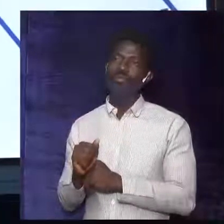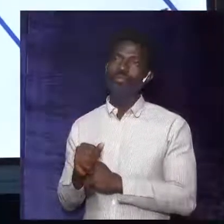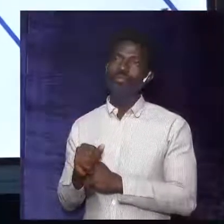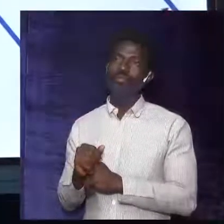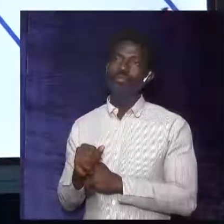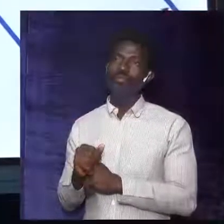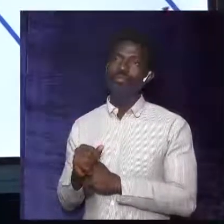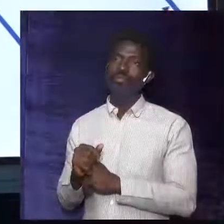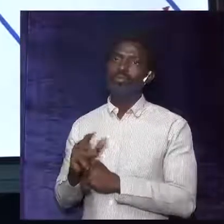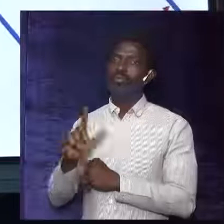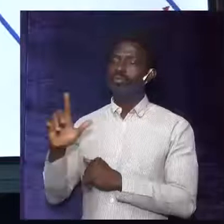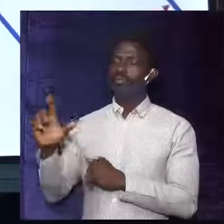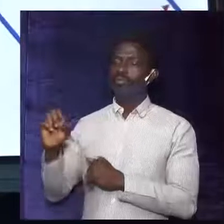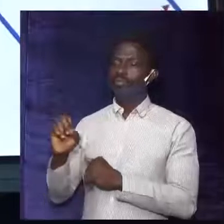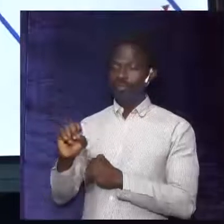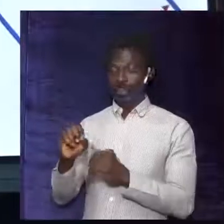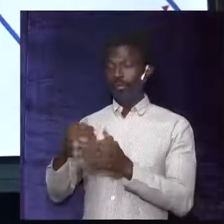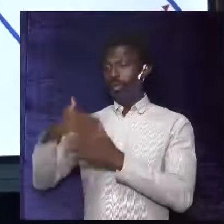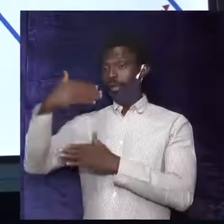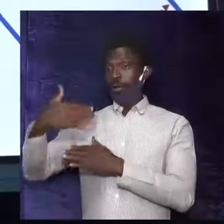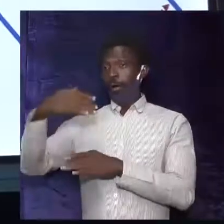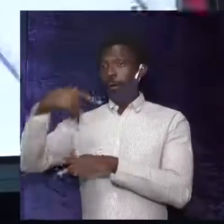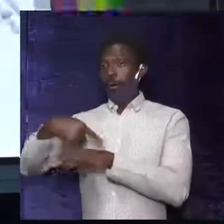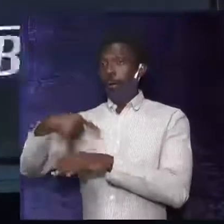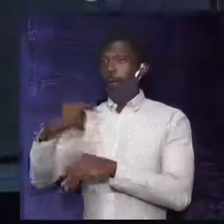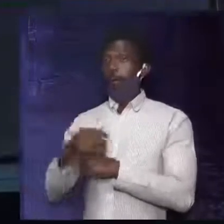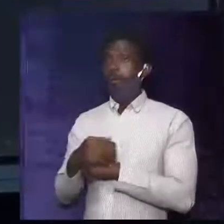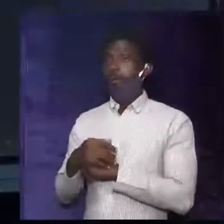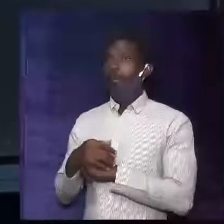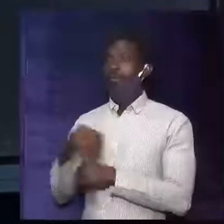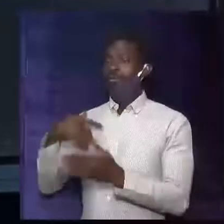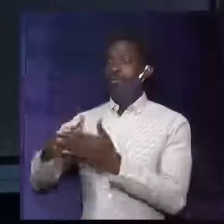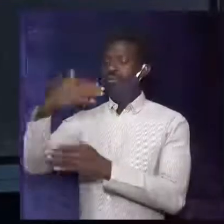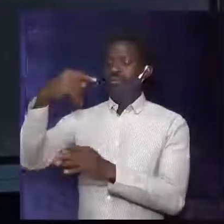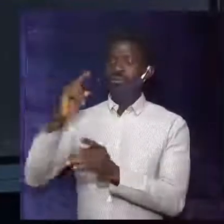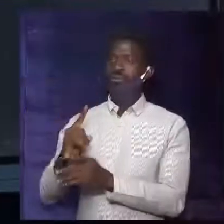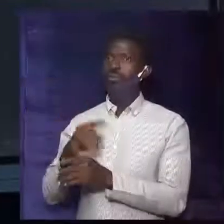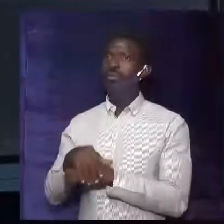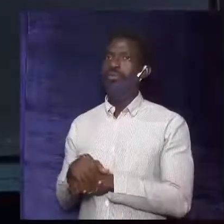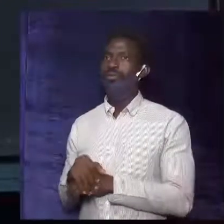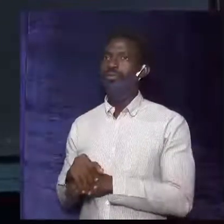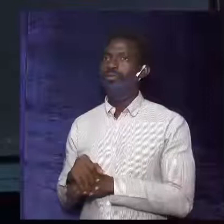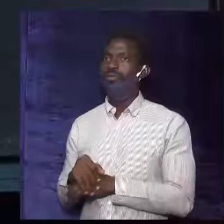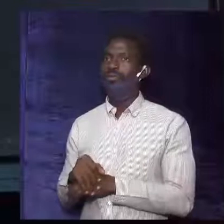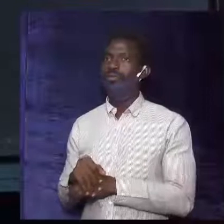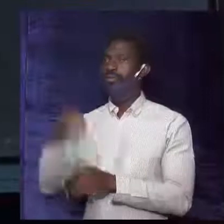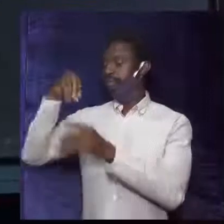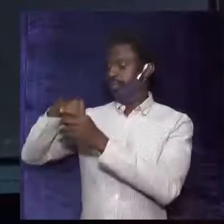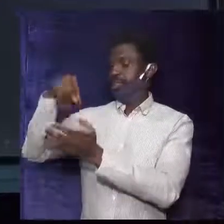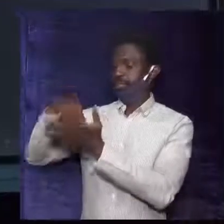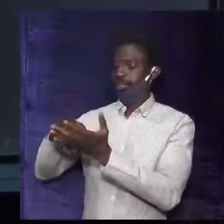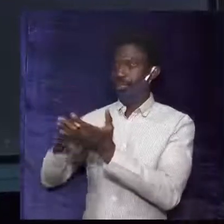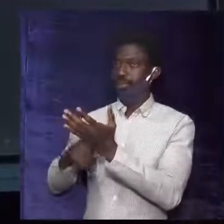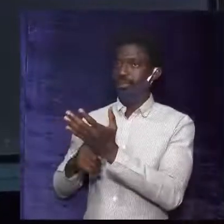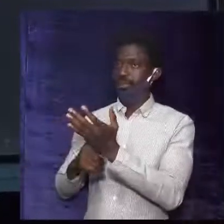word parallel, very important. Next one here says that